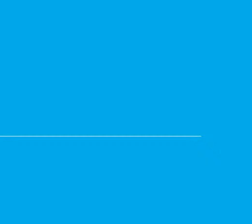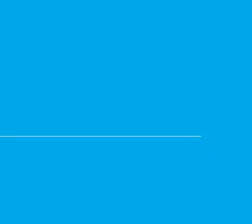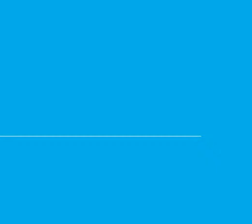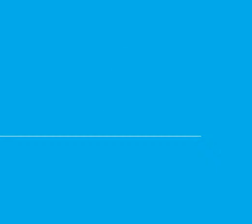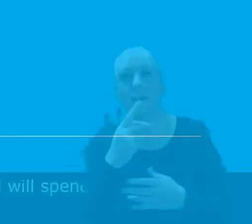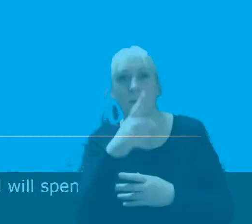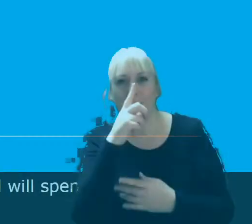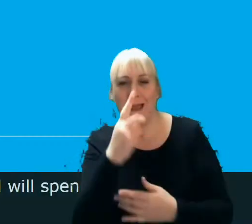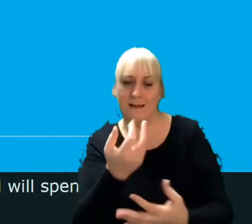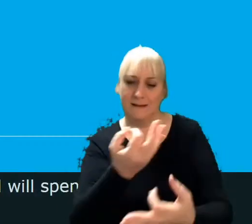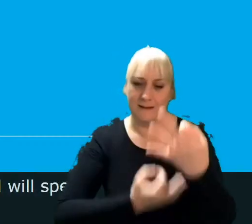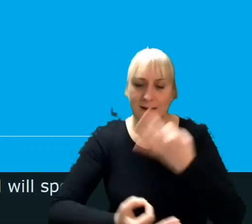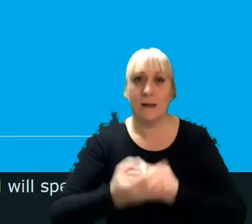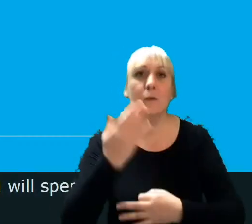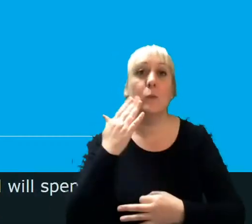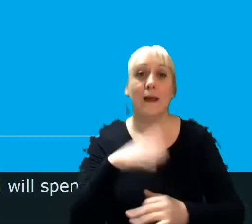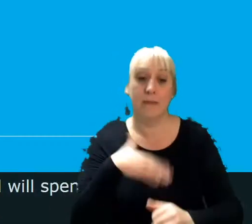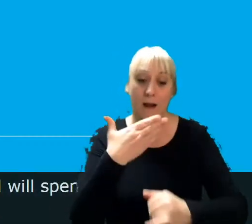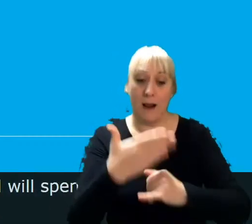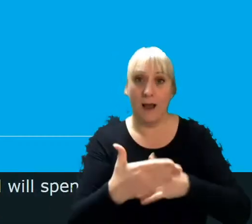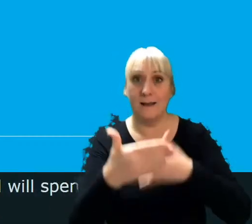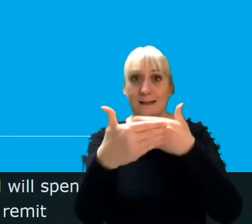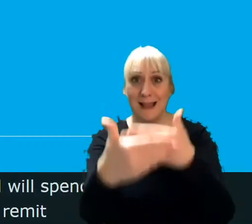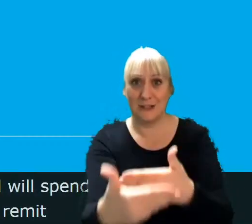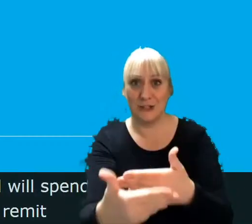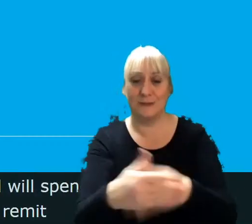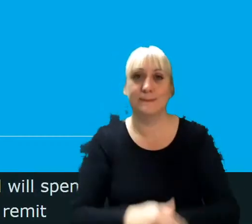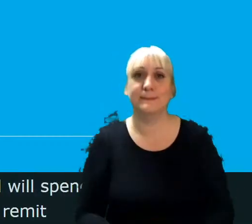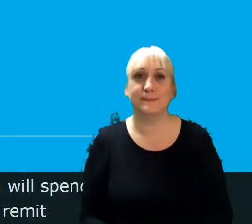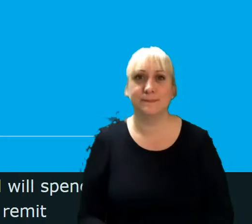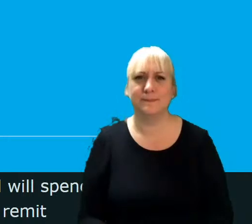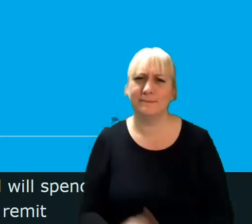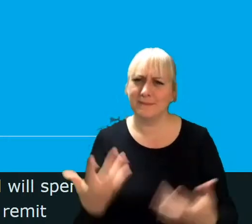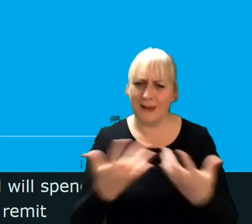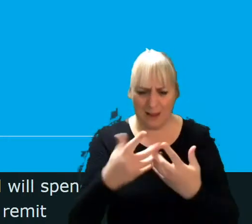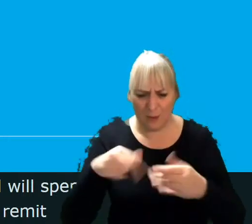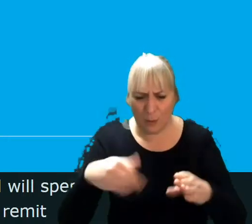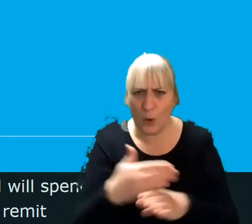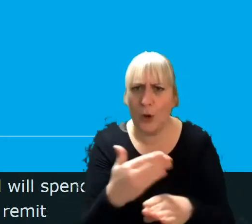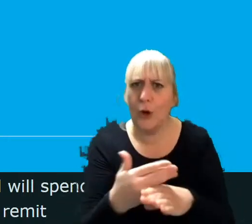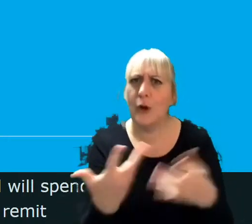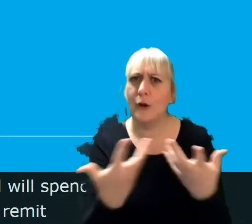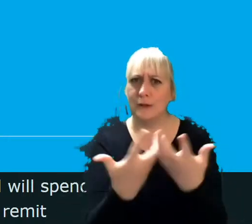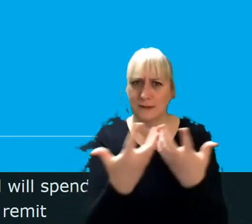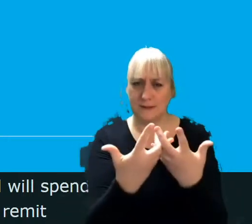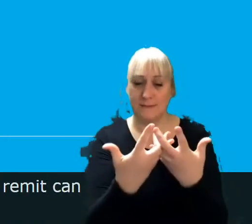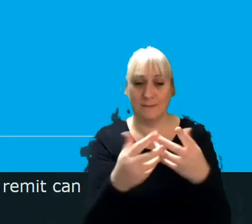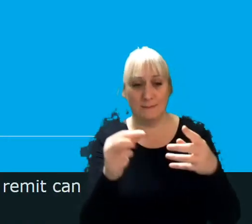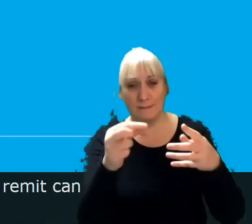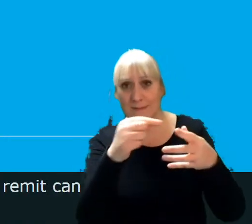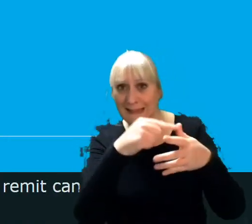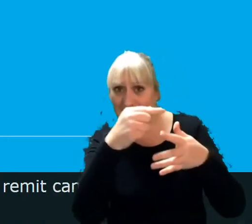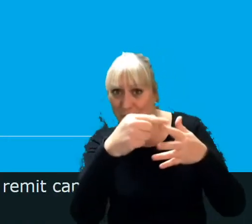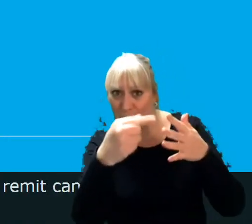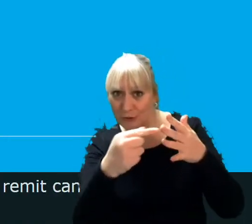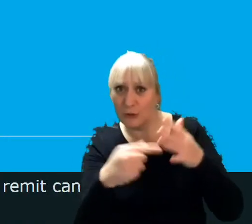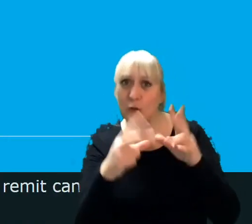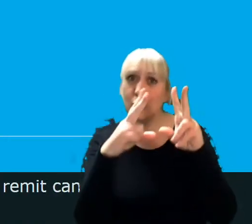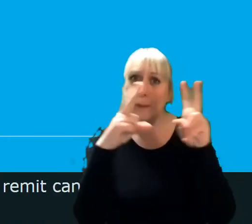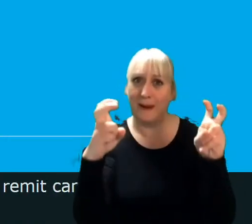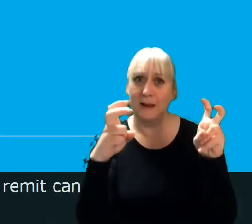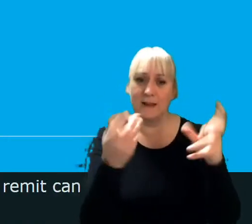in the final section. This is how it works. For each topic, the Chair will take approximately